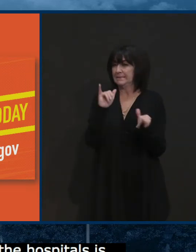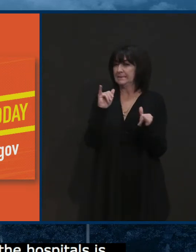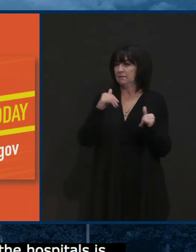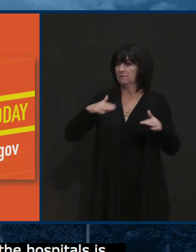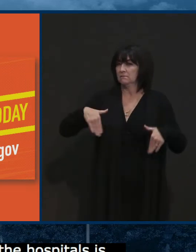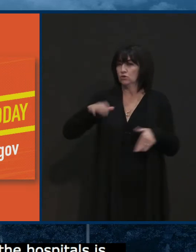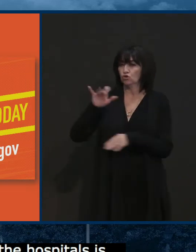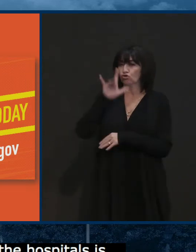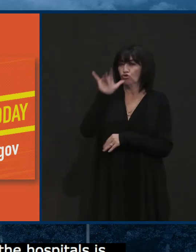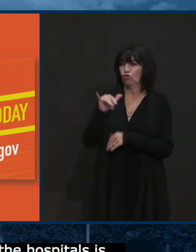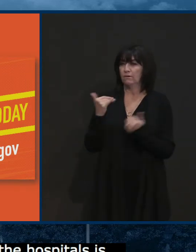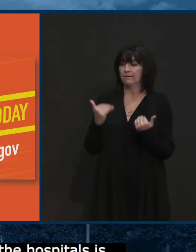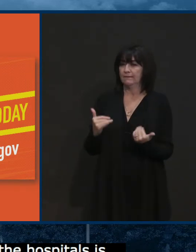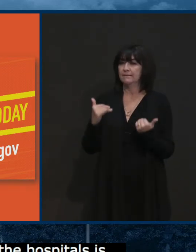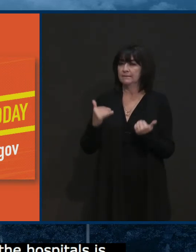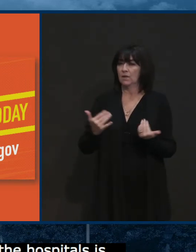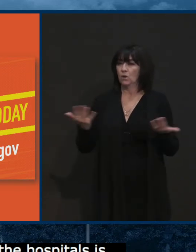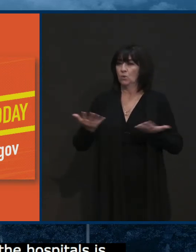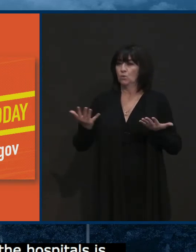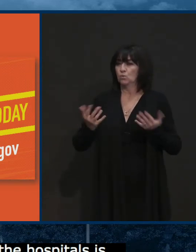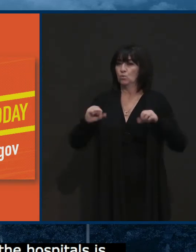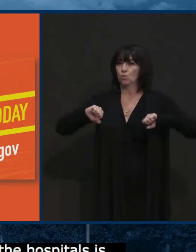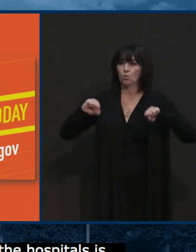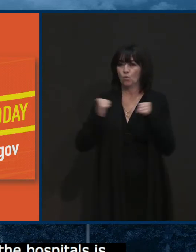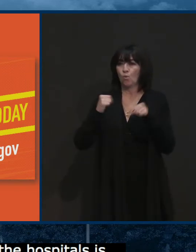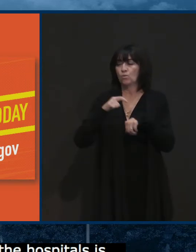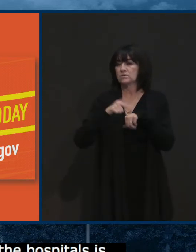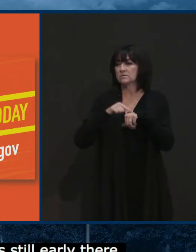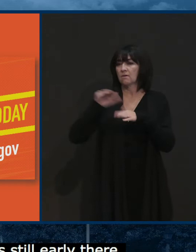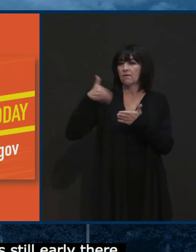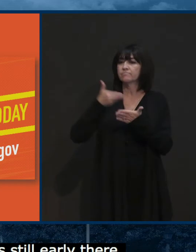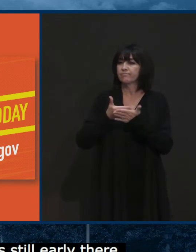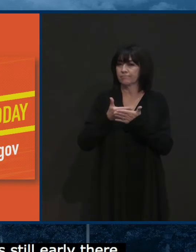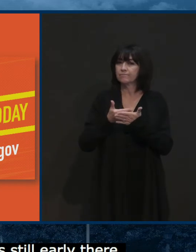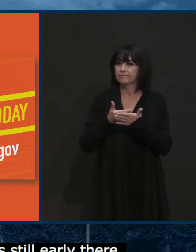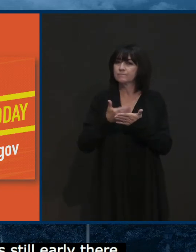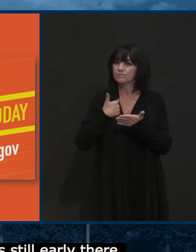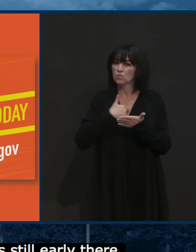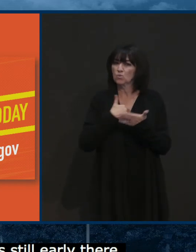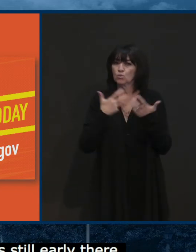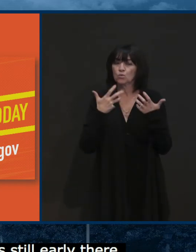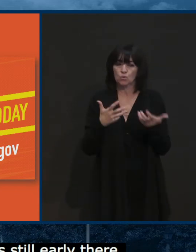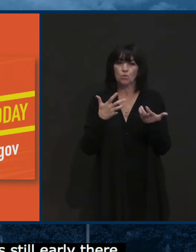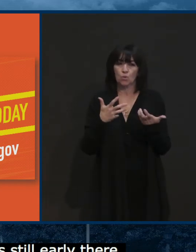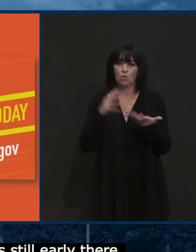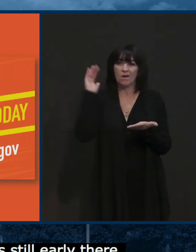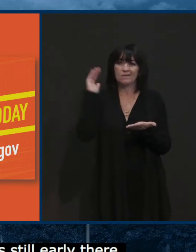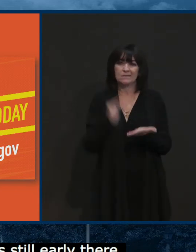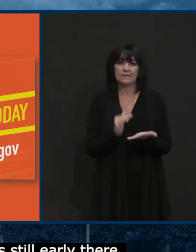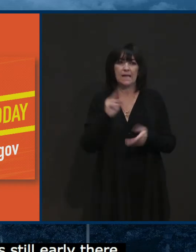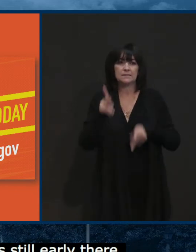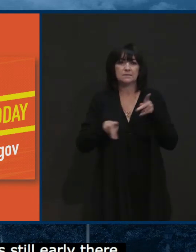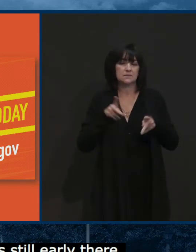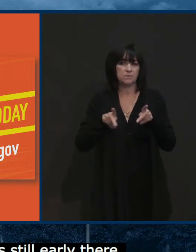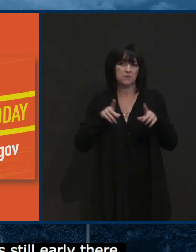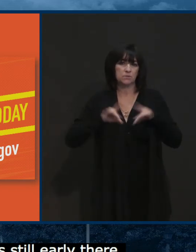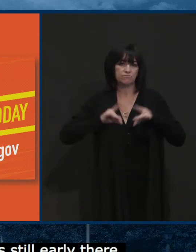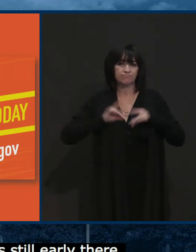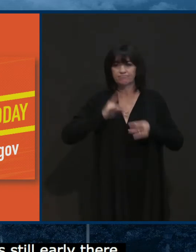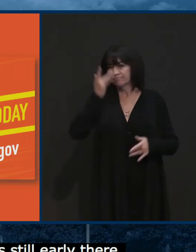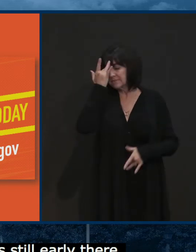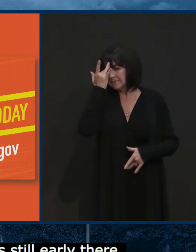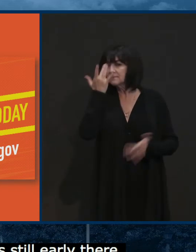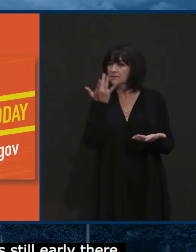so we need to be very careful and try to push those hospitalization rates down by following the guidance and the